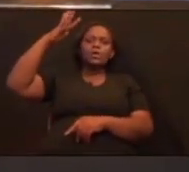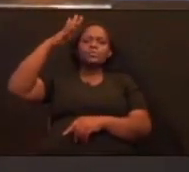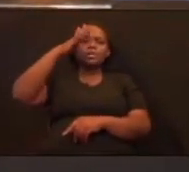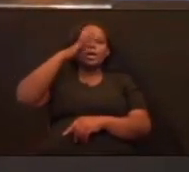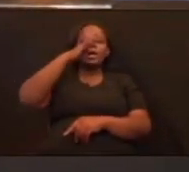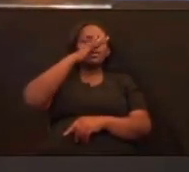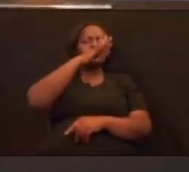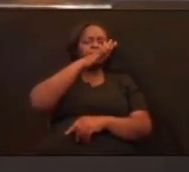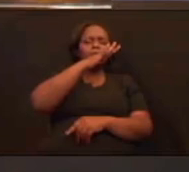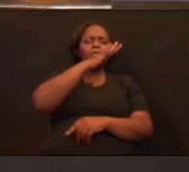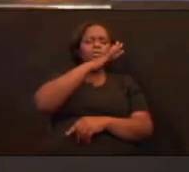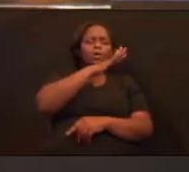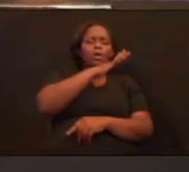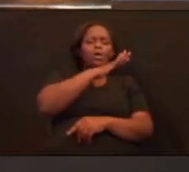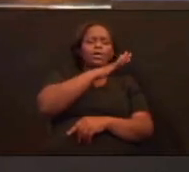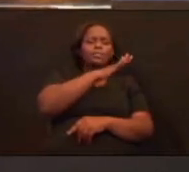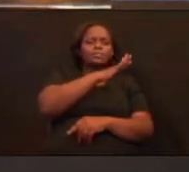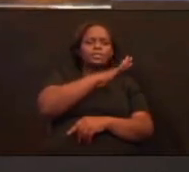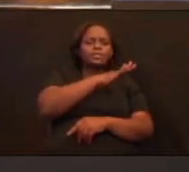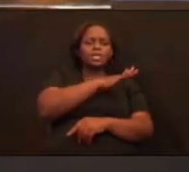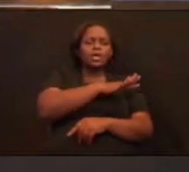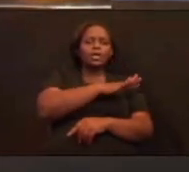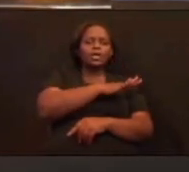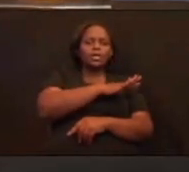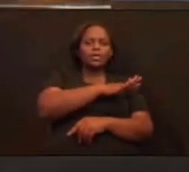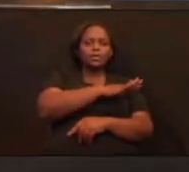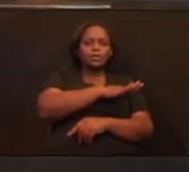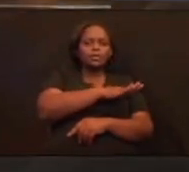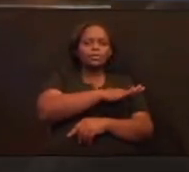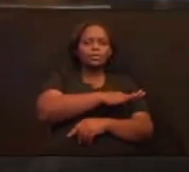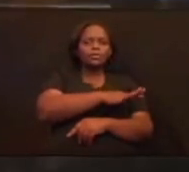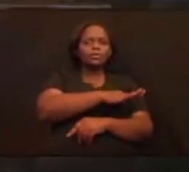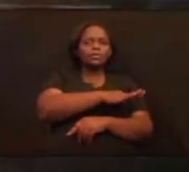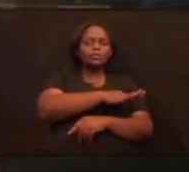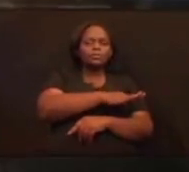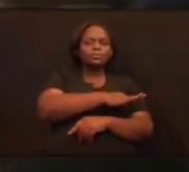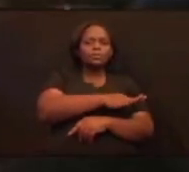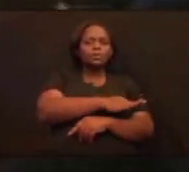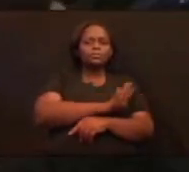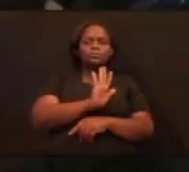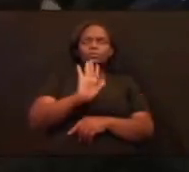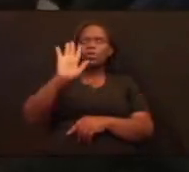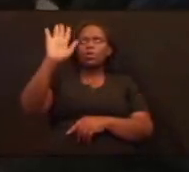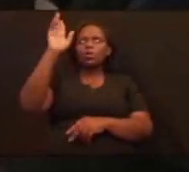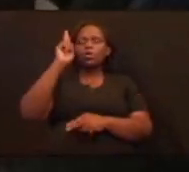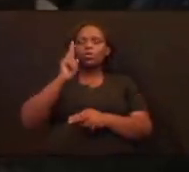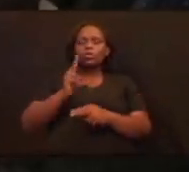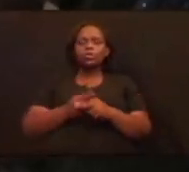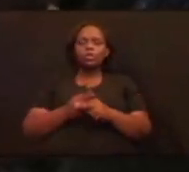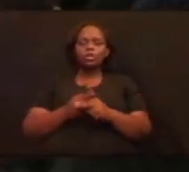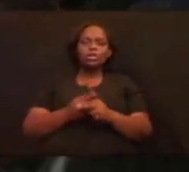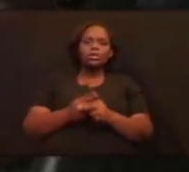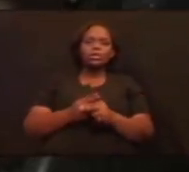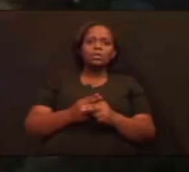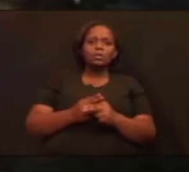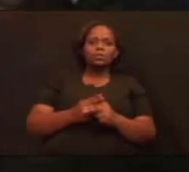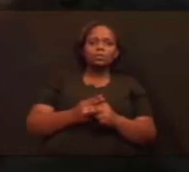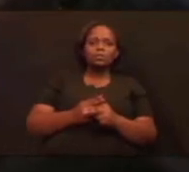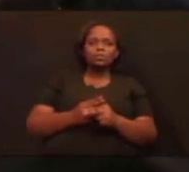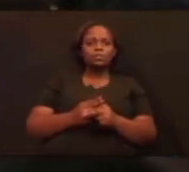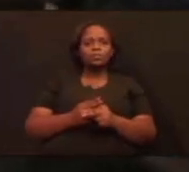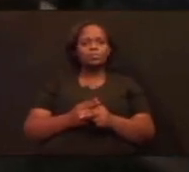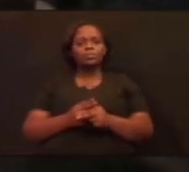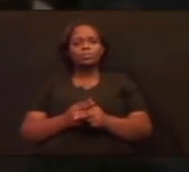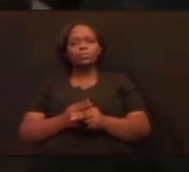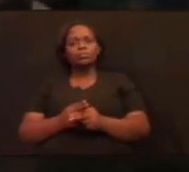the setting of the same, your name is to